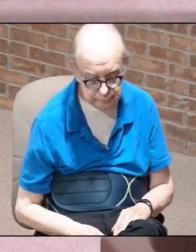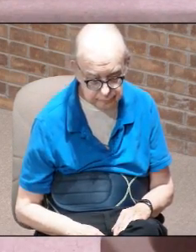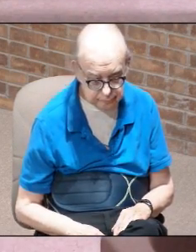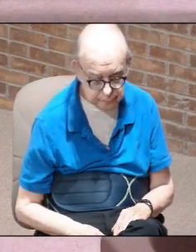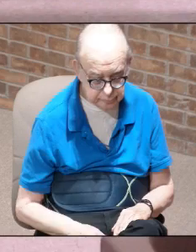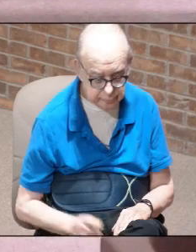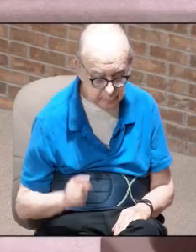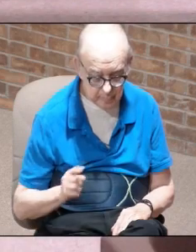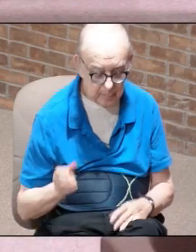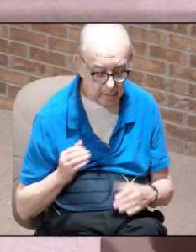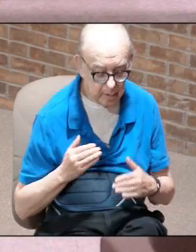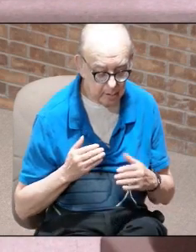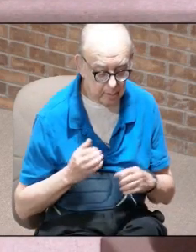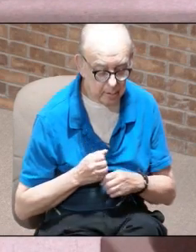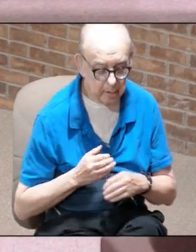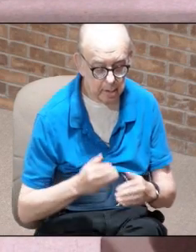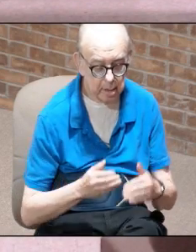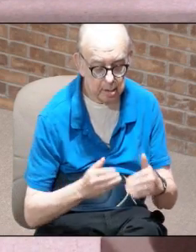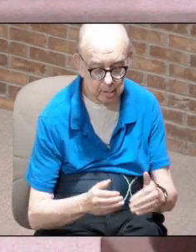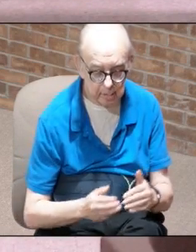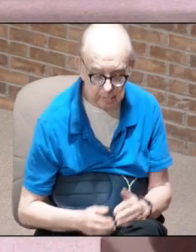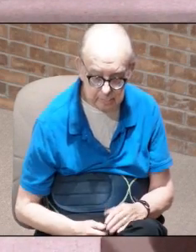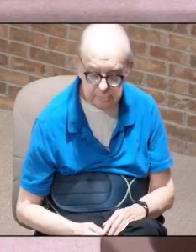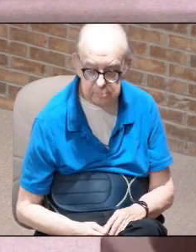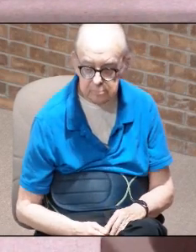They get along, get along, get along.